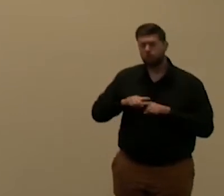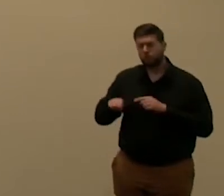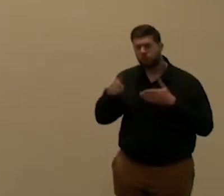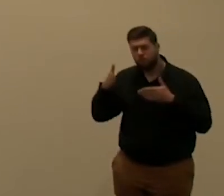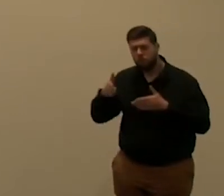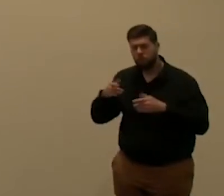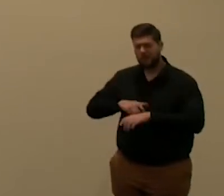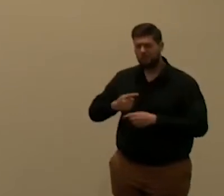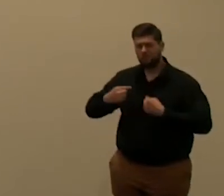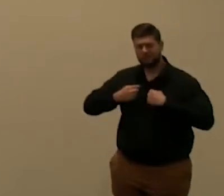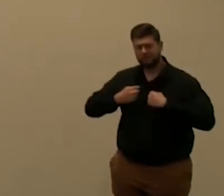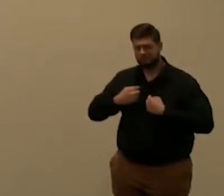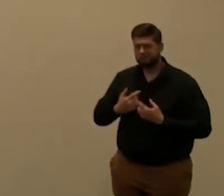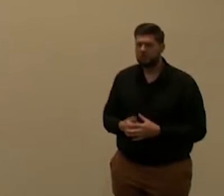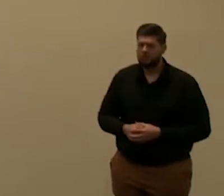myself,